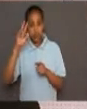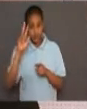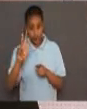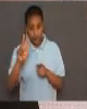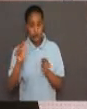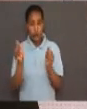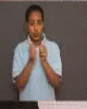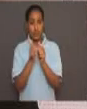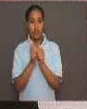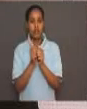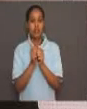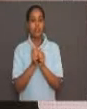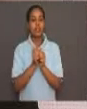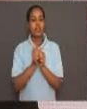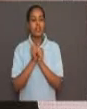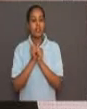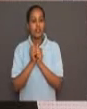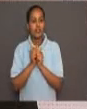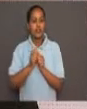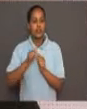reacts with phosphoric acid.